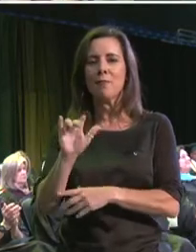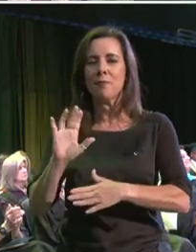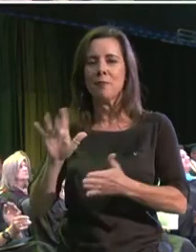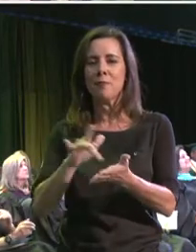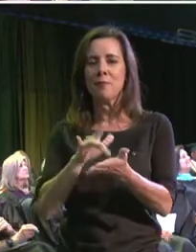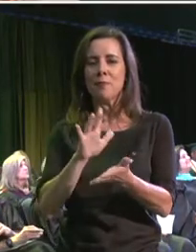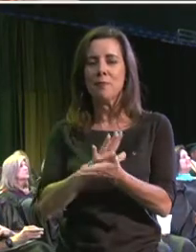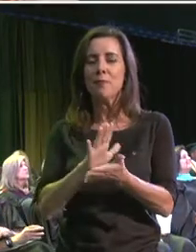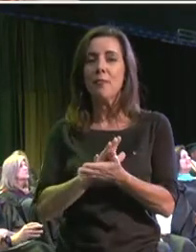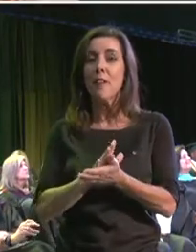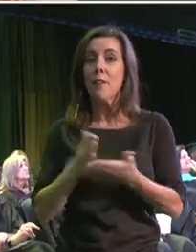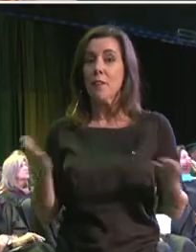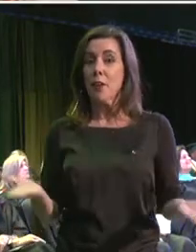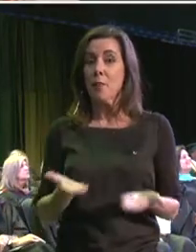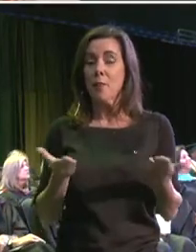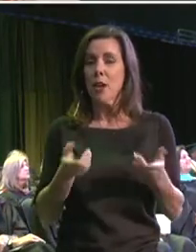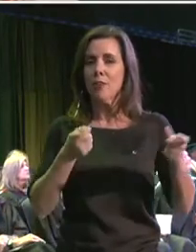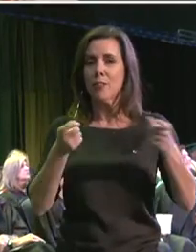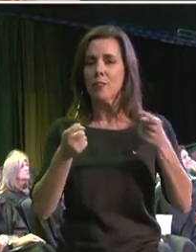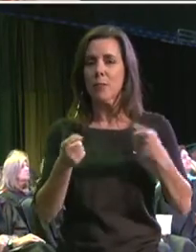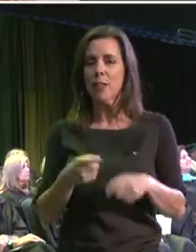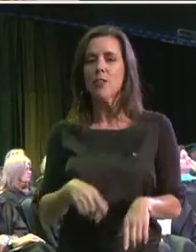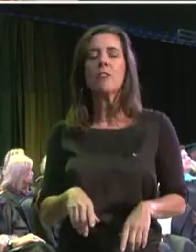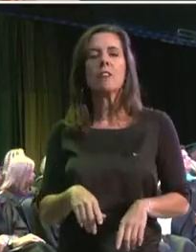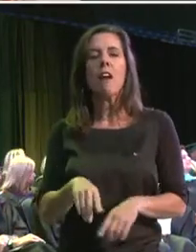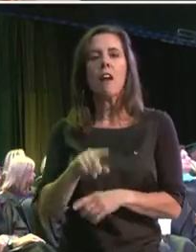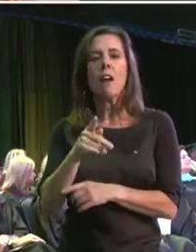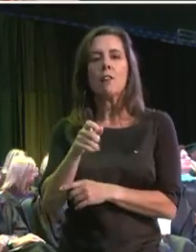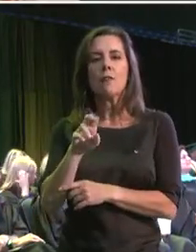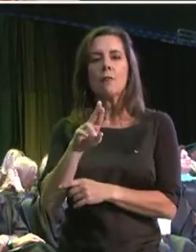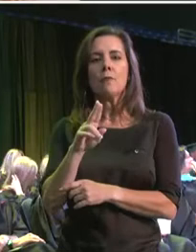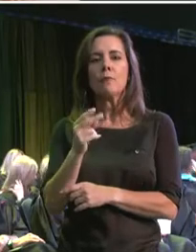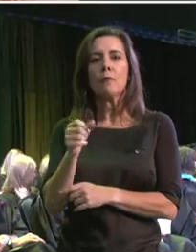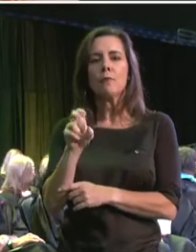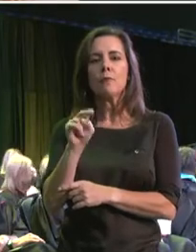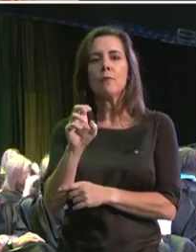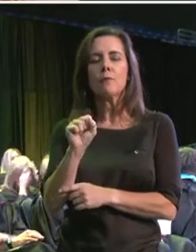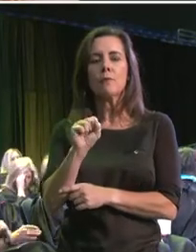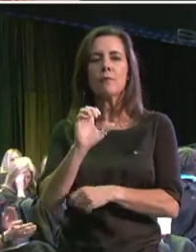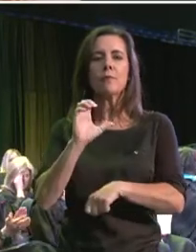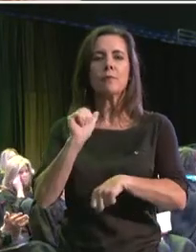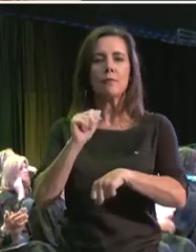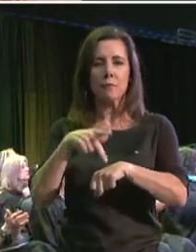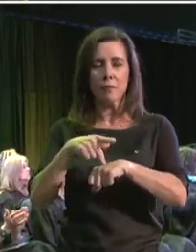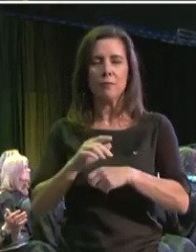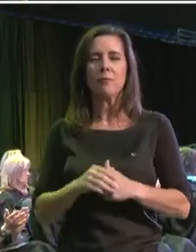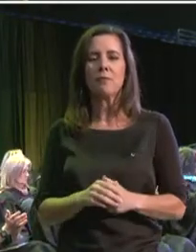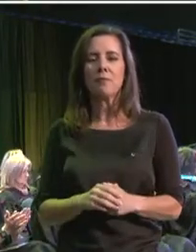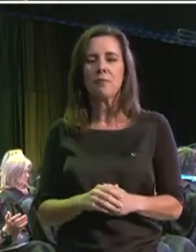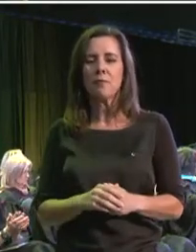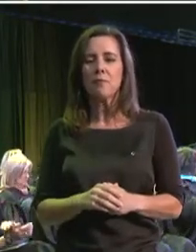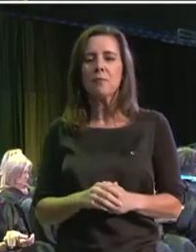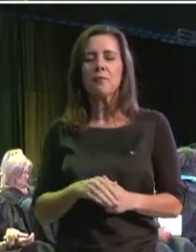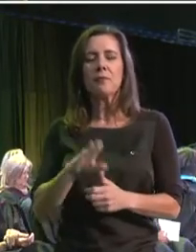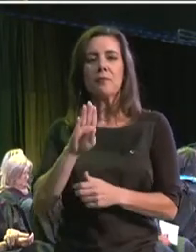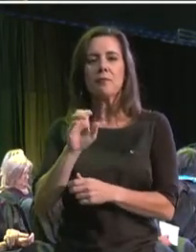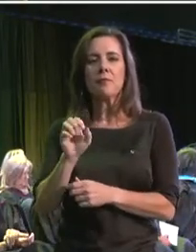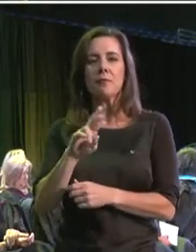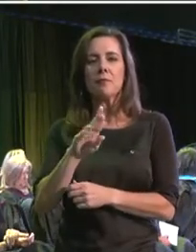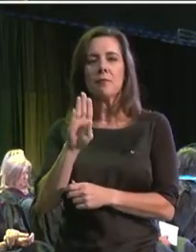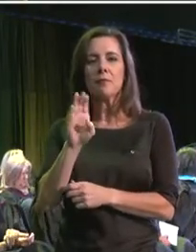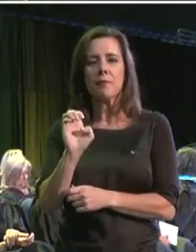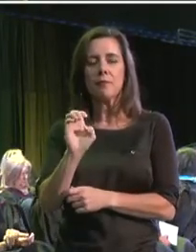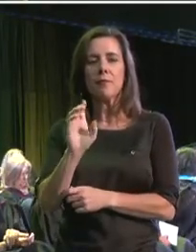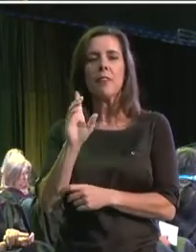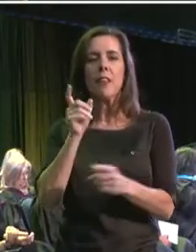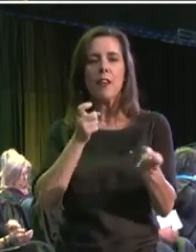From our own Cypress Falls administration, Mr. Kyle Parsons, our associate principal, Ms. Renee Barbe, our